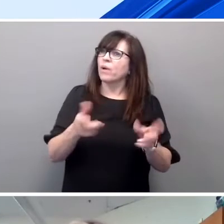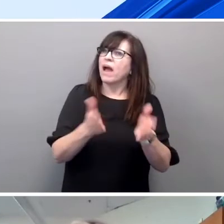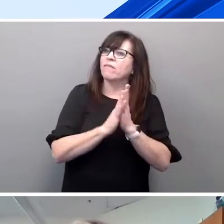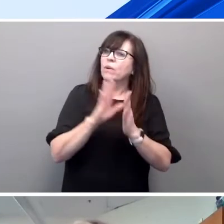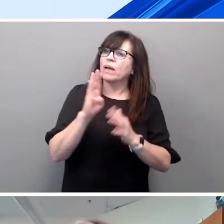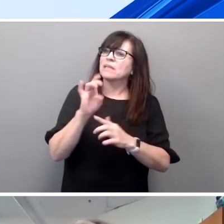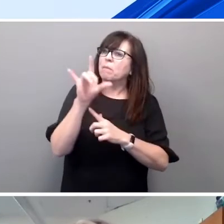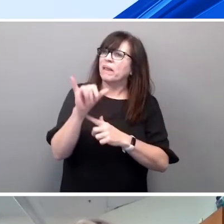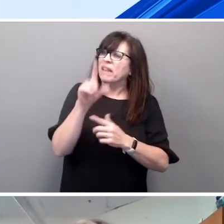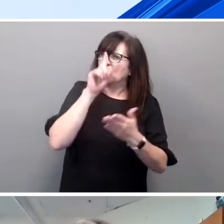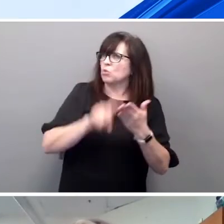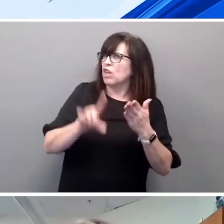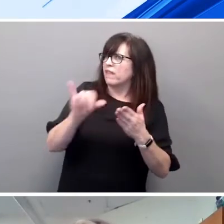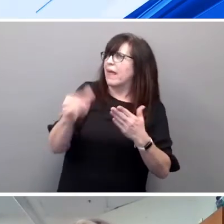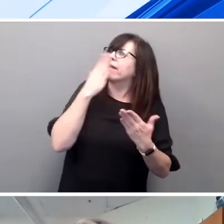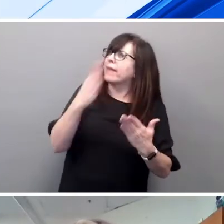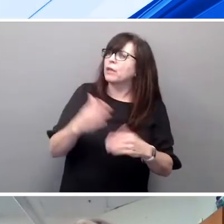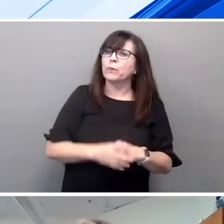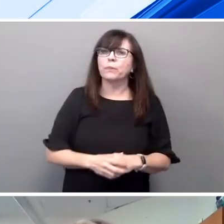you. Thanks.